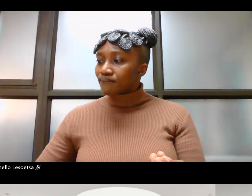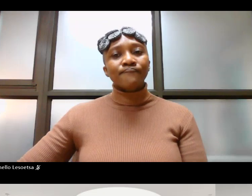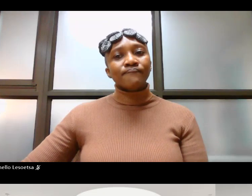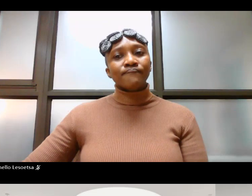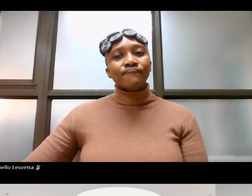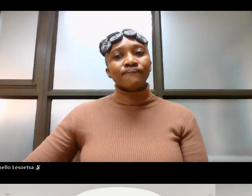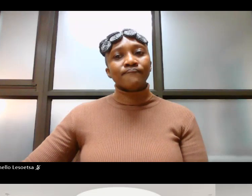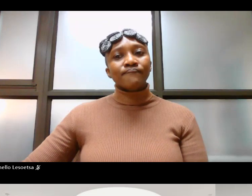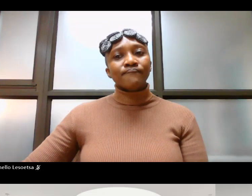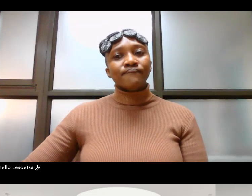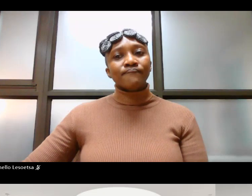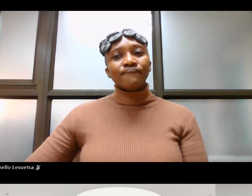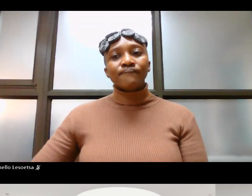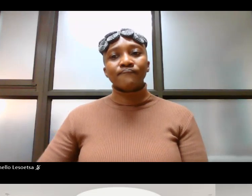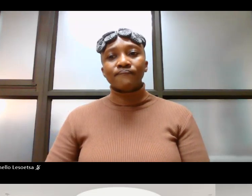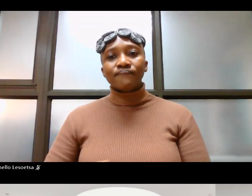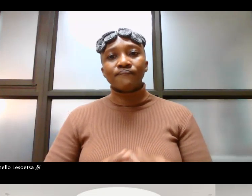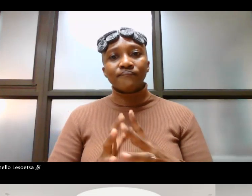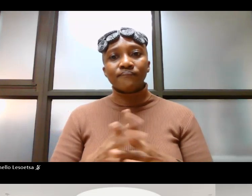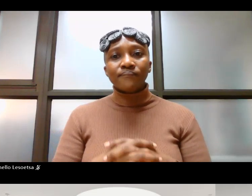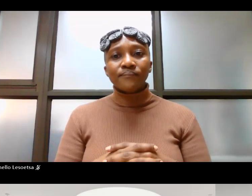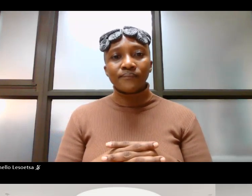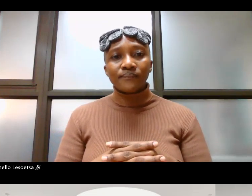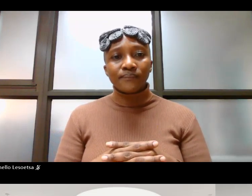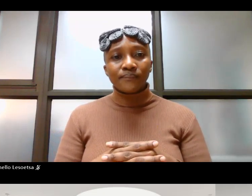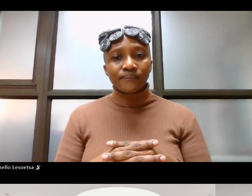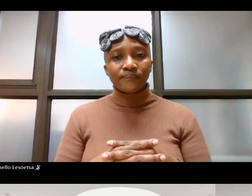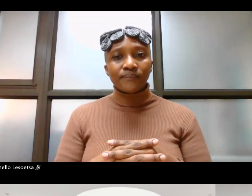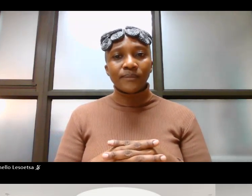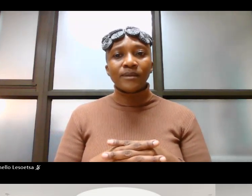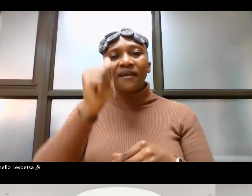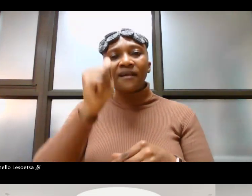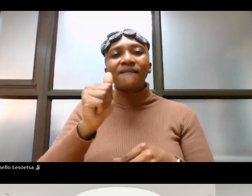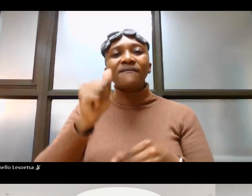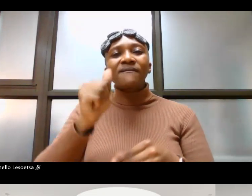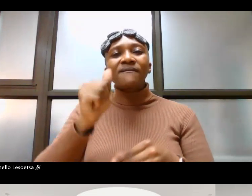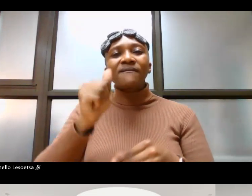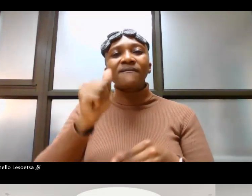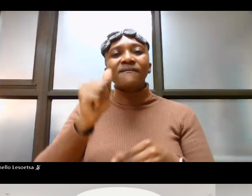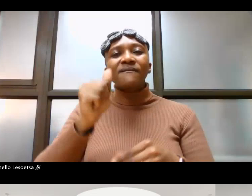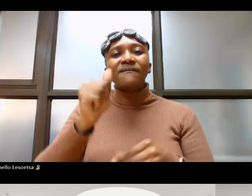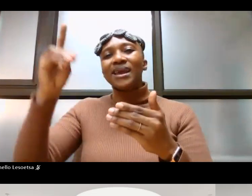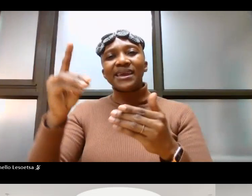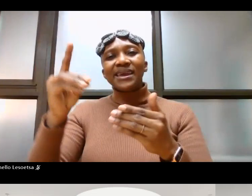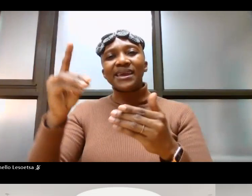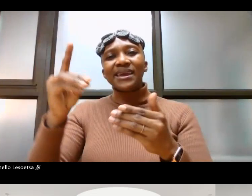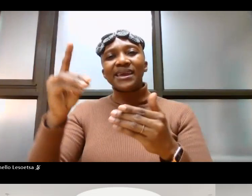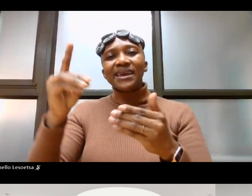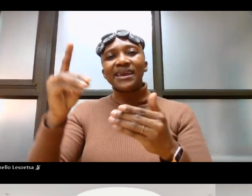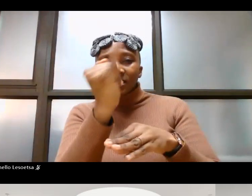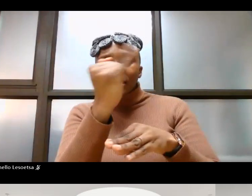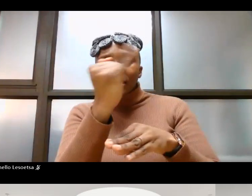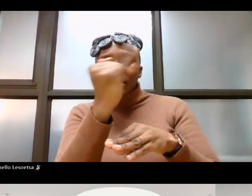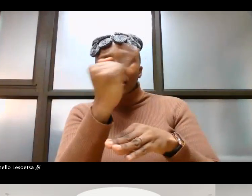In what ways do you think coloniality has shaped what we know about disability?